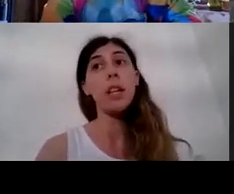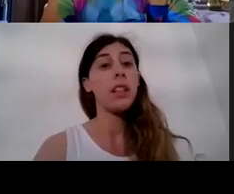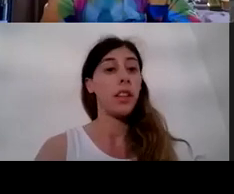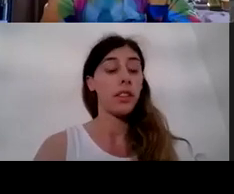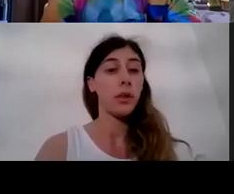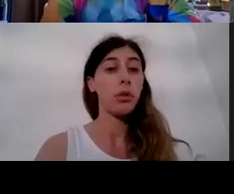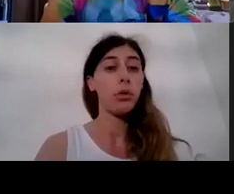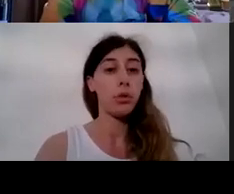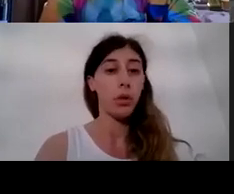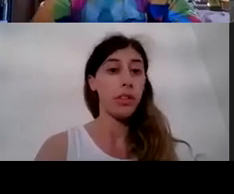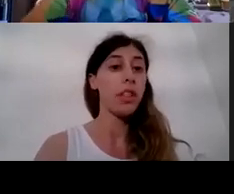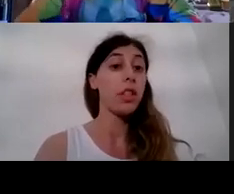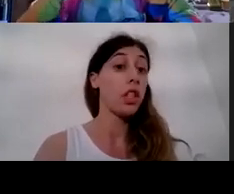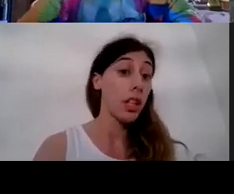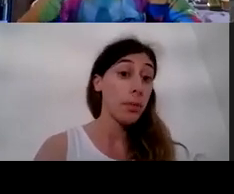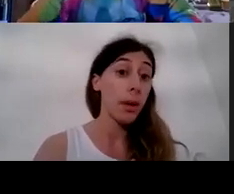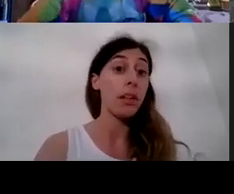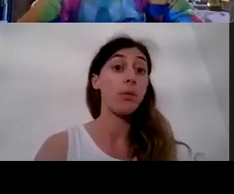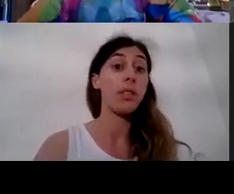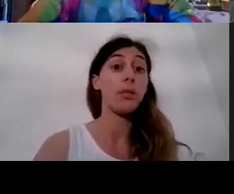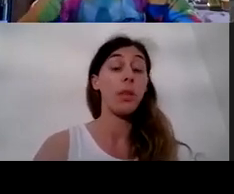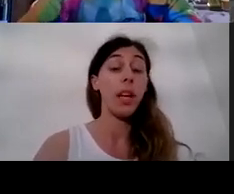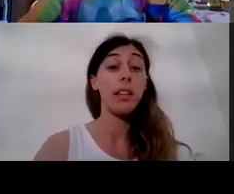There were local physicians,